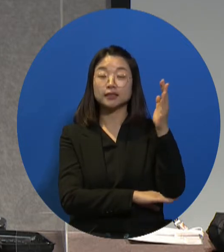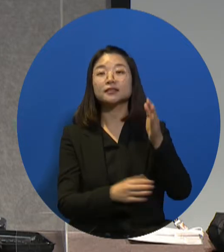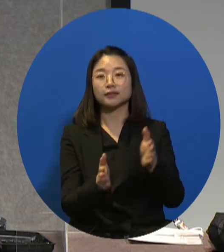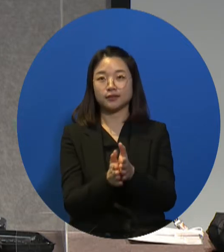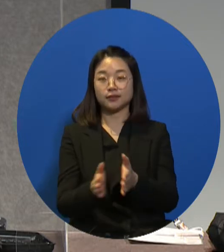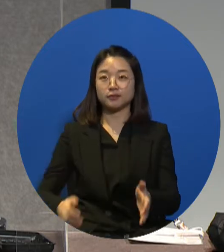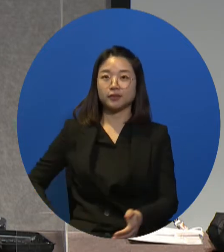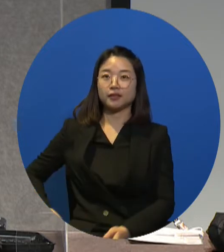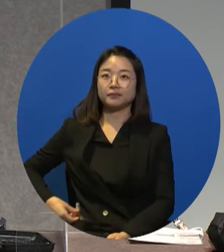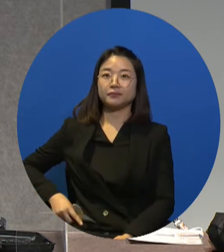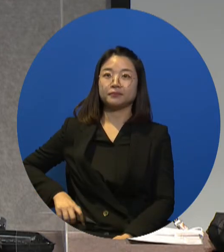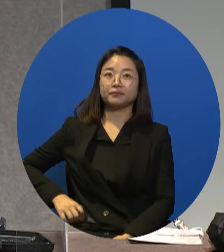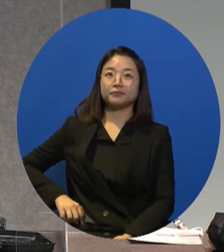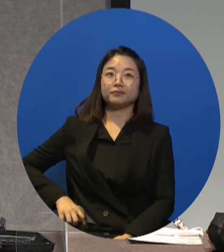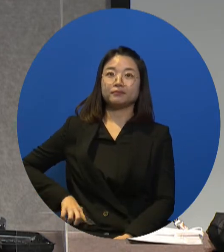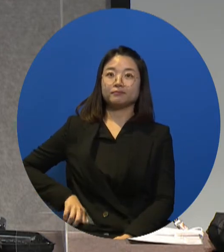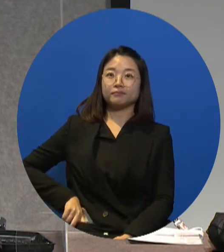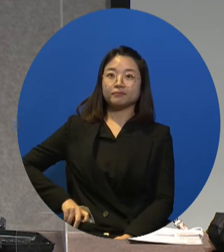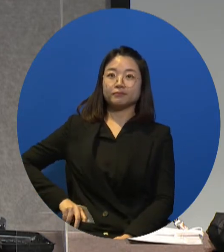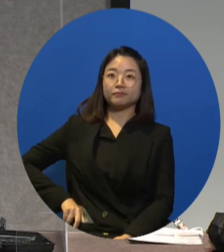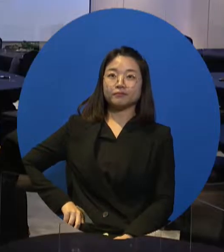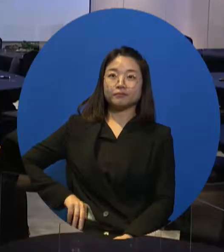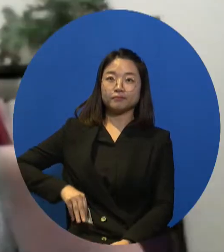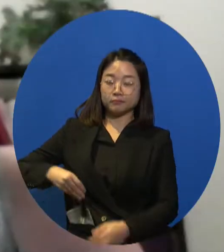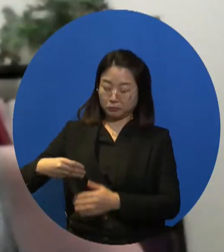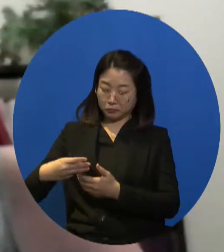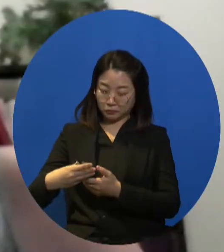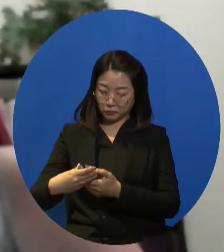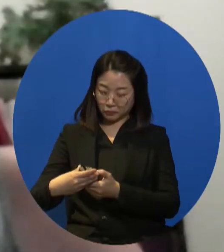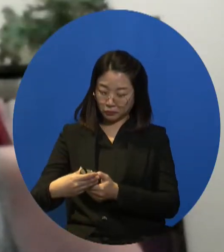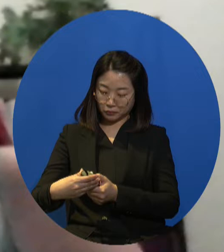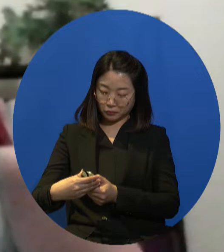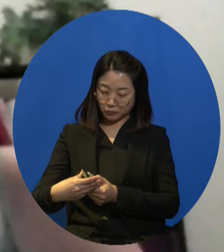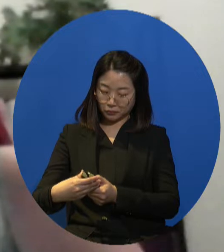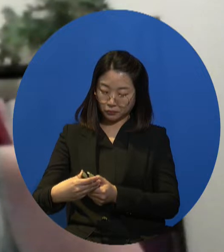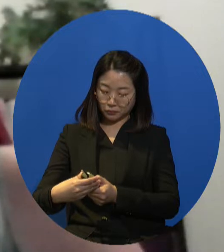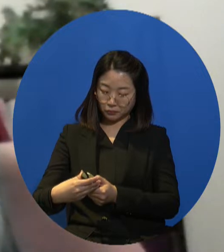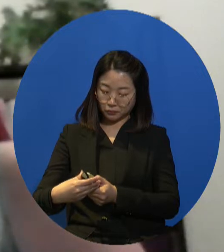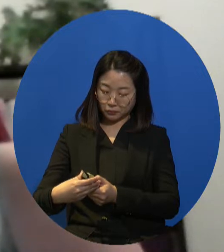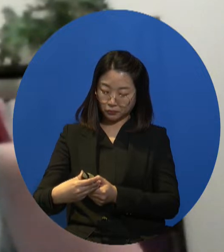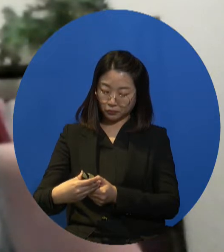Cuts. So please welcome her with a big round of applause.